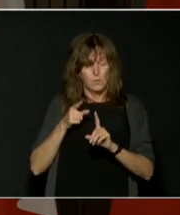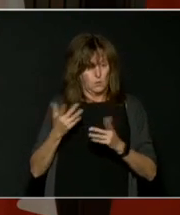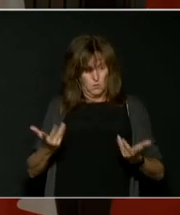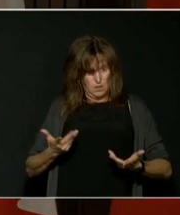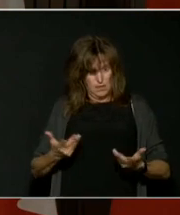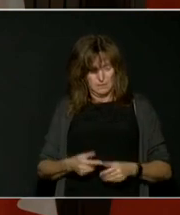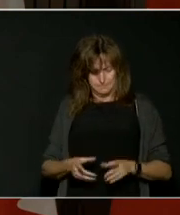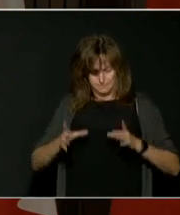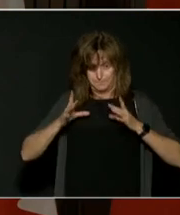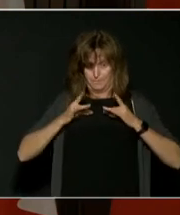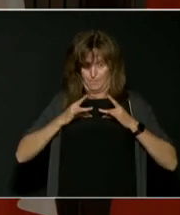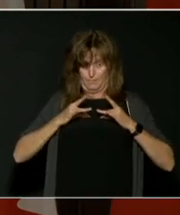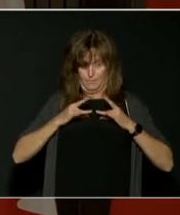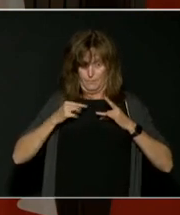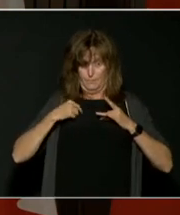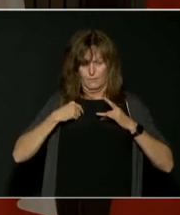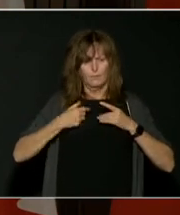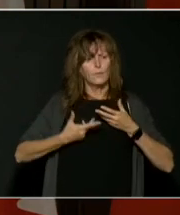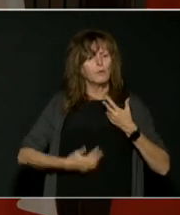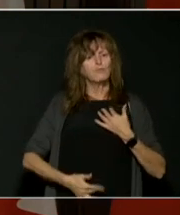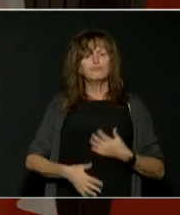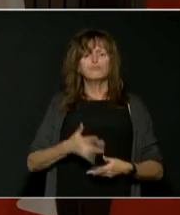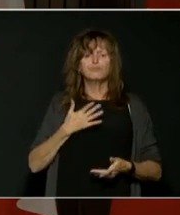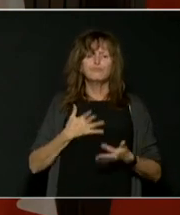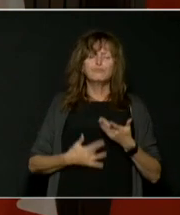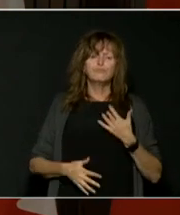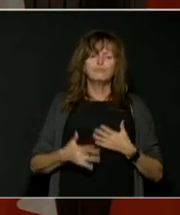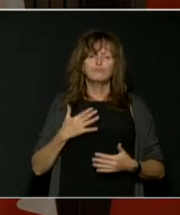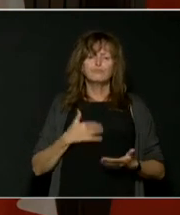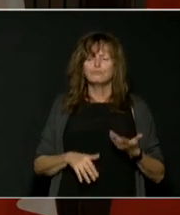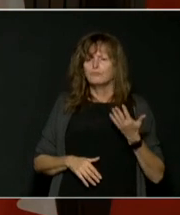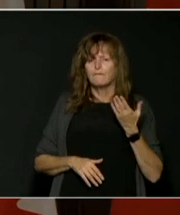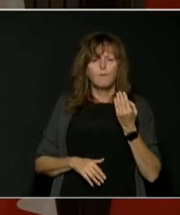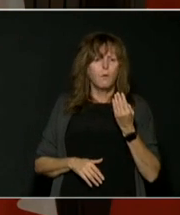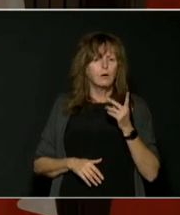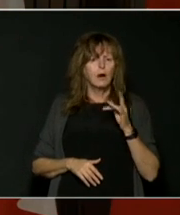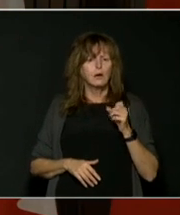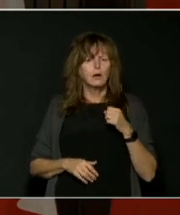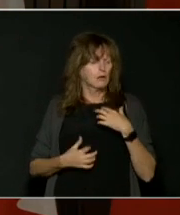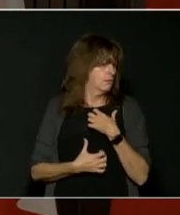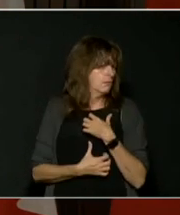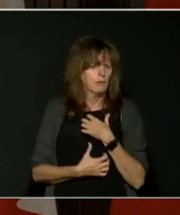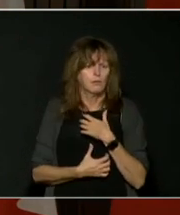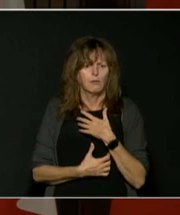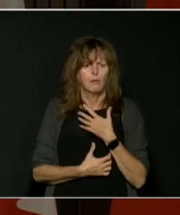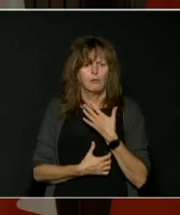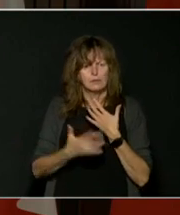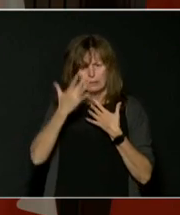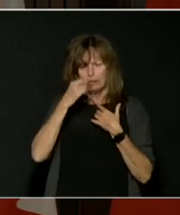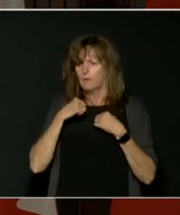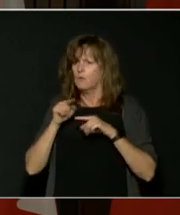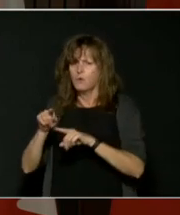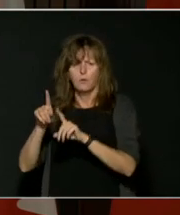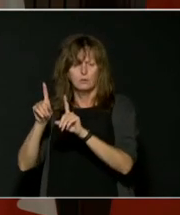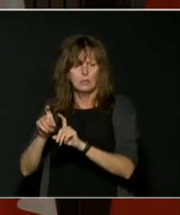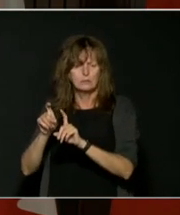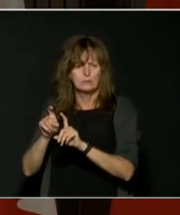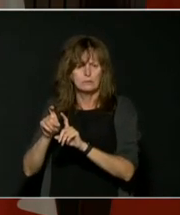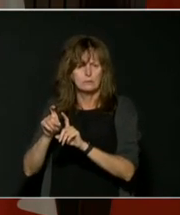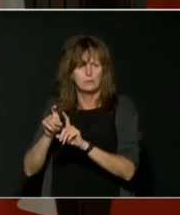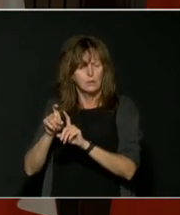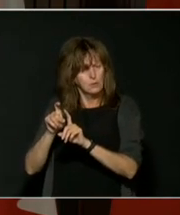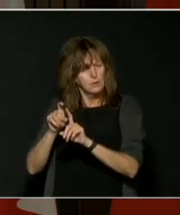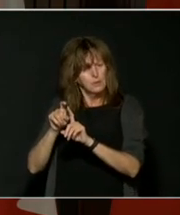to go get the test. So, as best as we can, we have a pretty good picture. We see the numbers